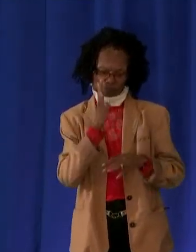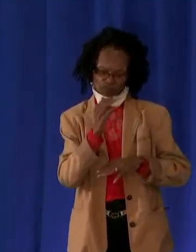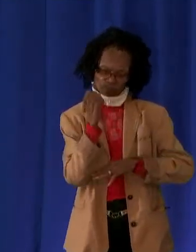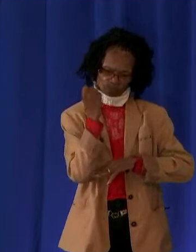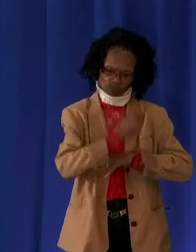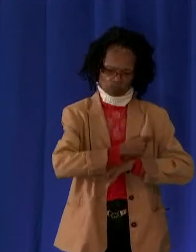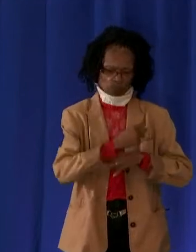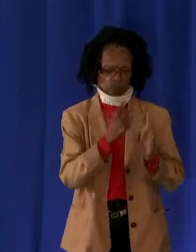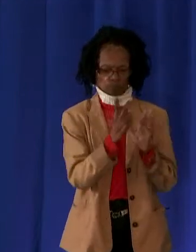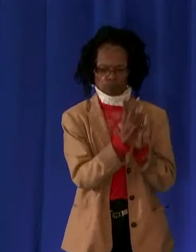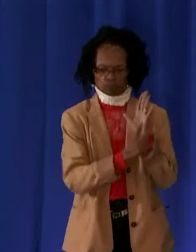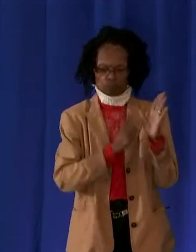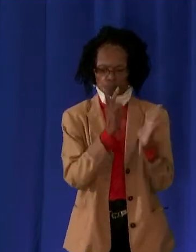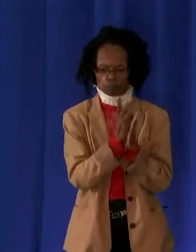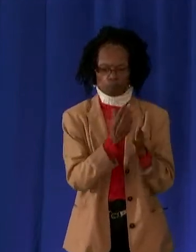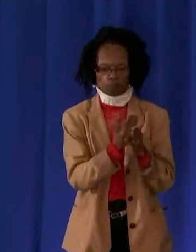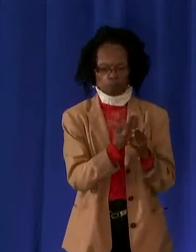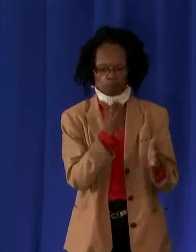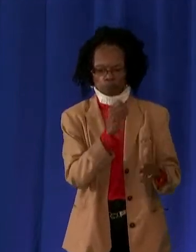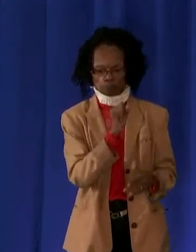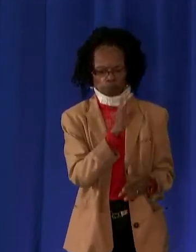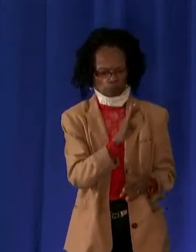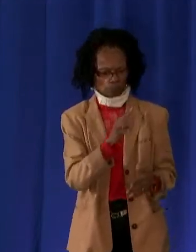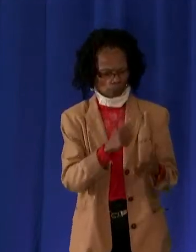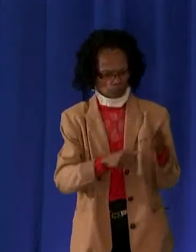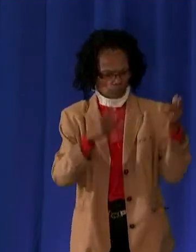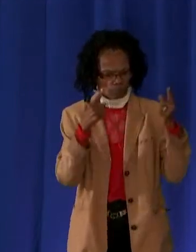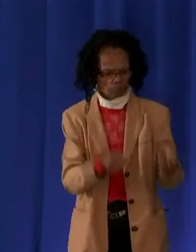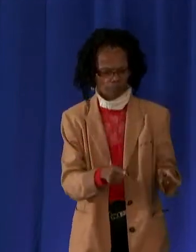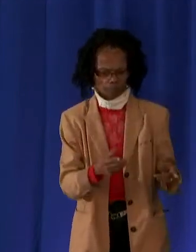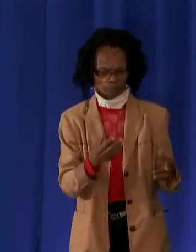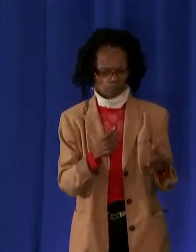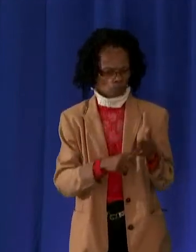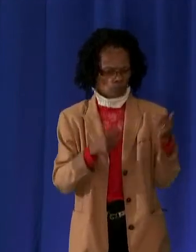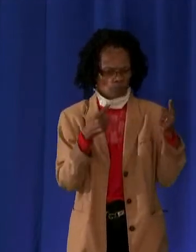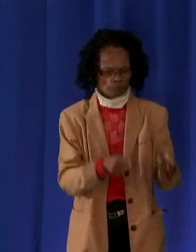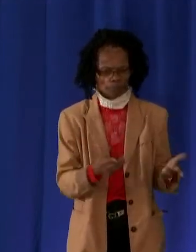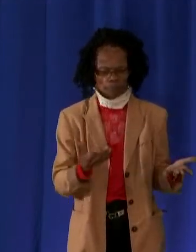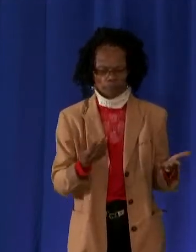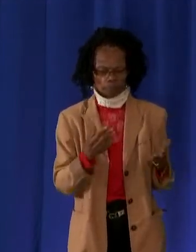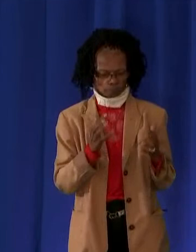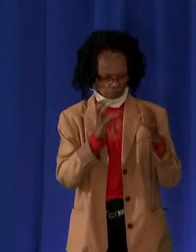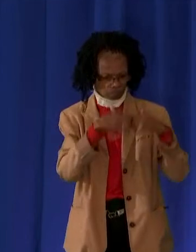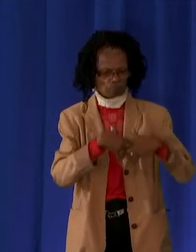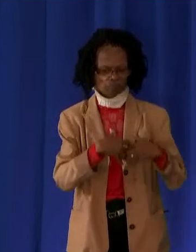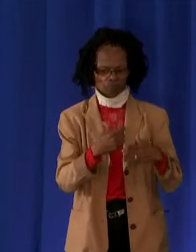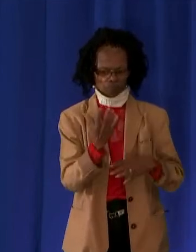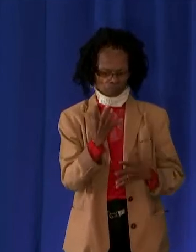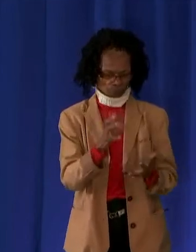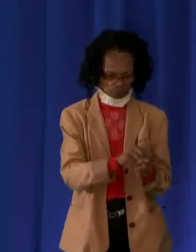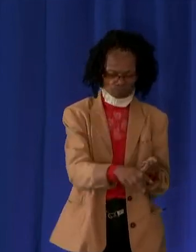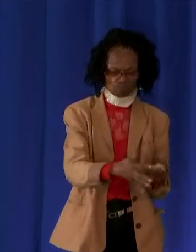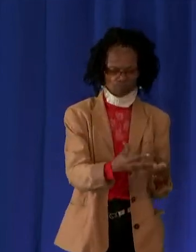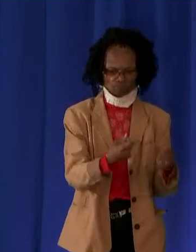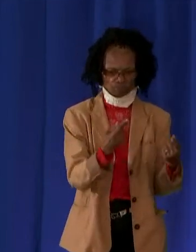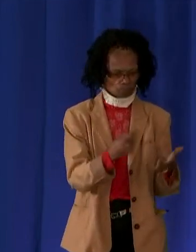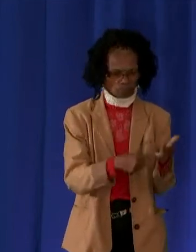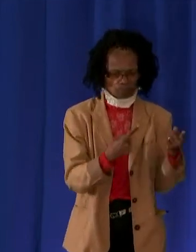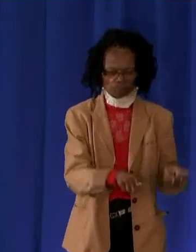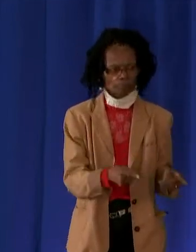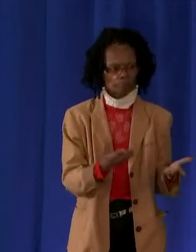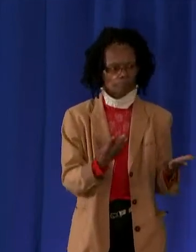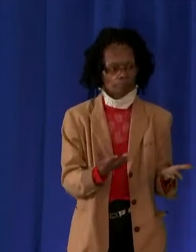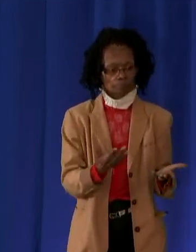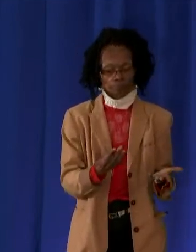Super Bowl and apparently has not come back up online. Do you know how that happened? What are your thoughts on that? And to all